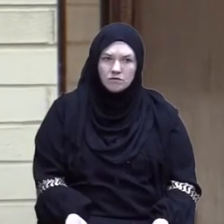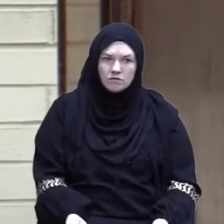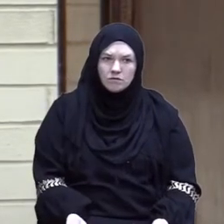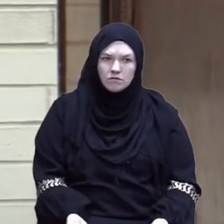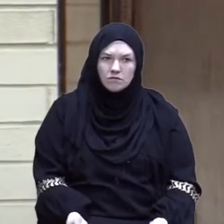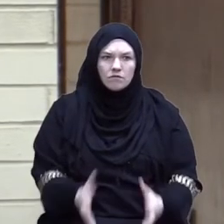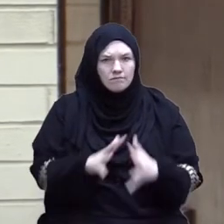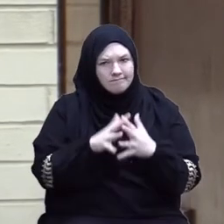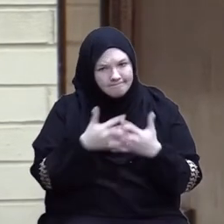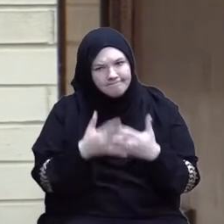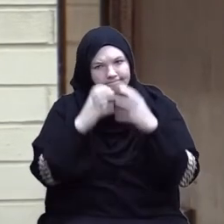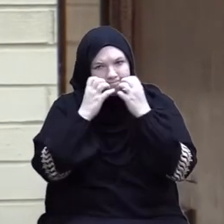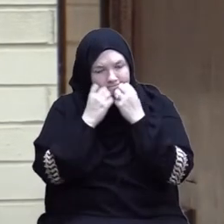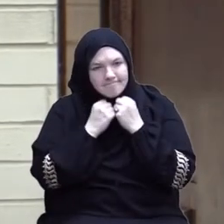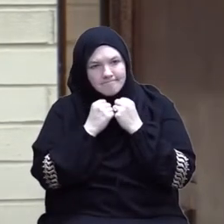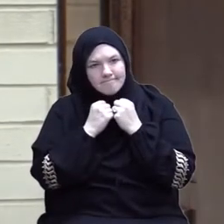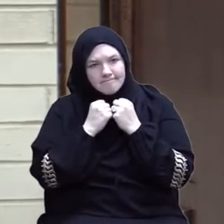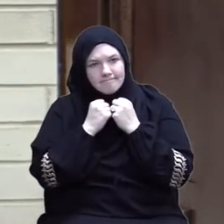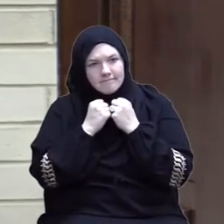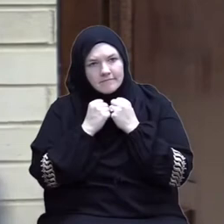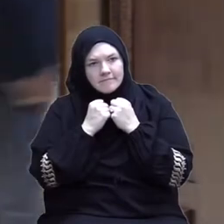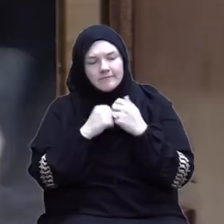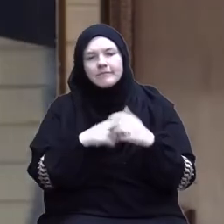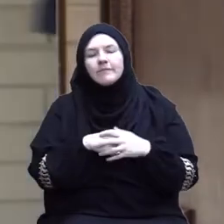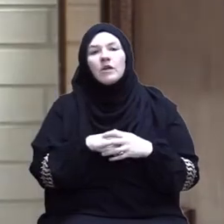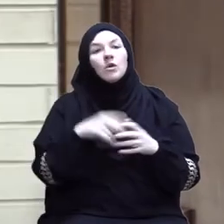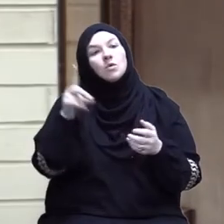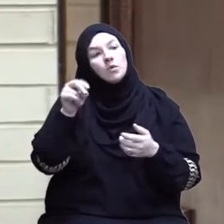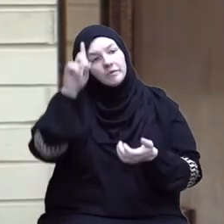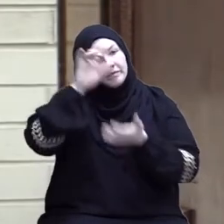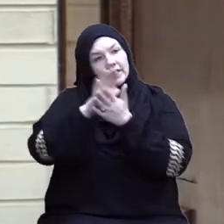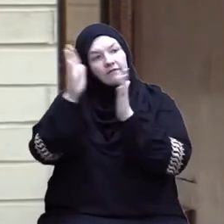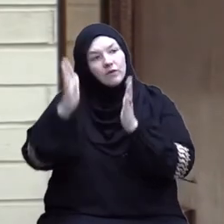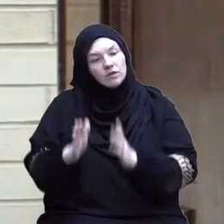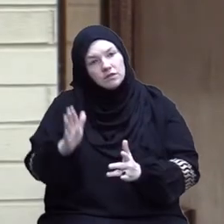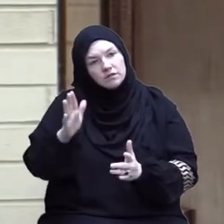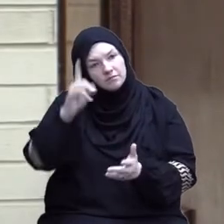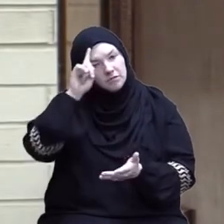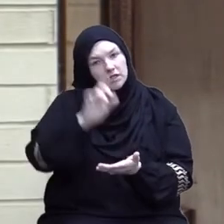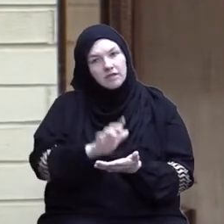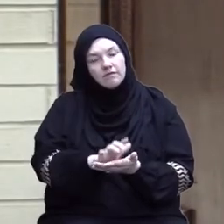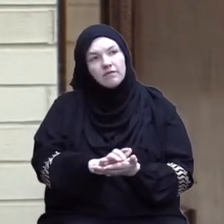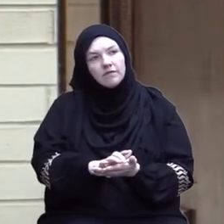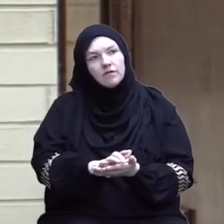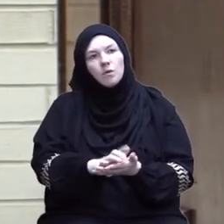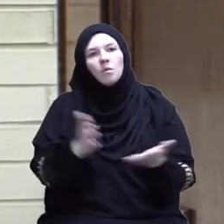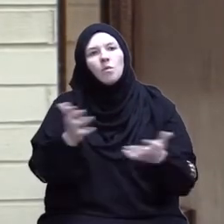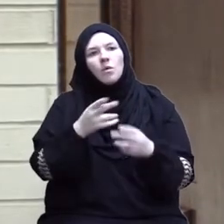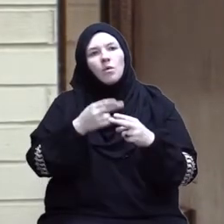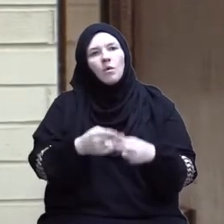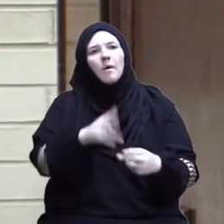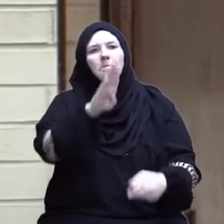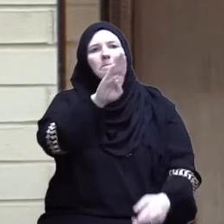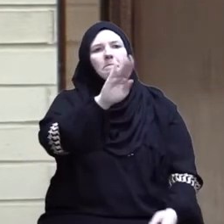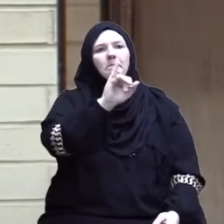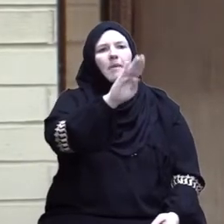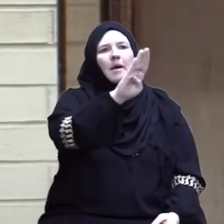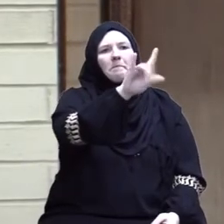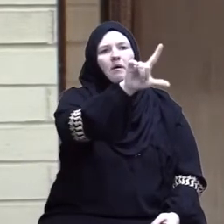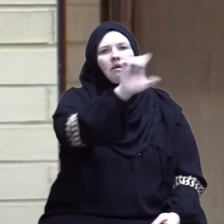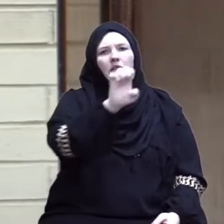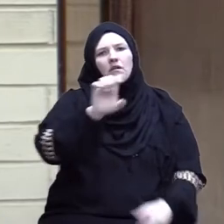They should. And they would. Do the believers believe in what is called the Bible and the